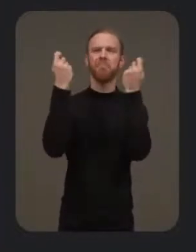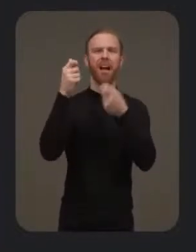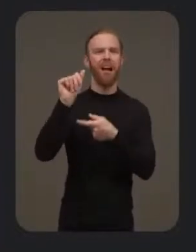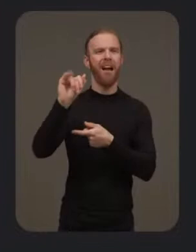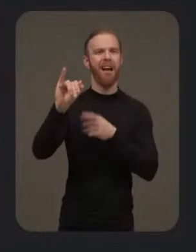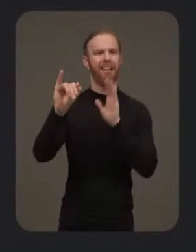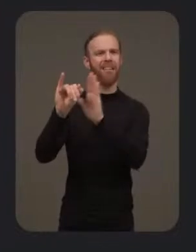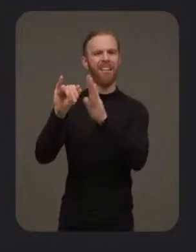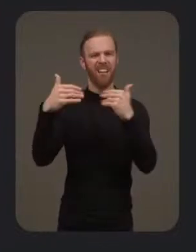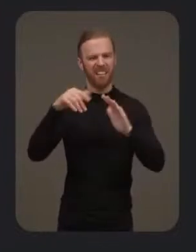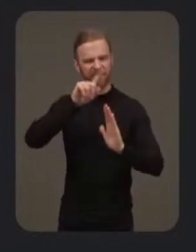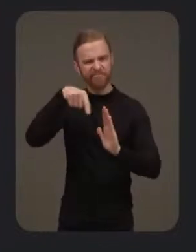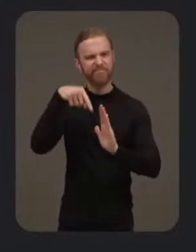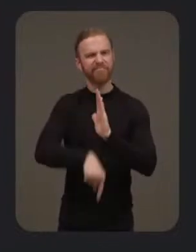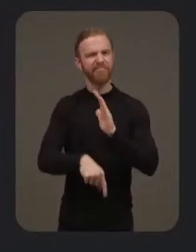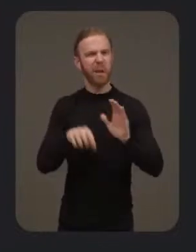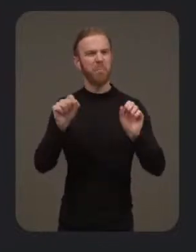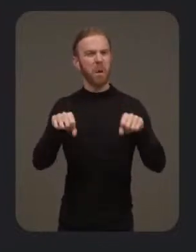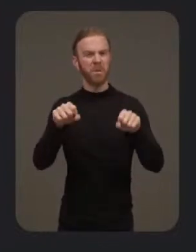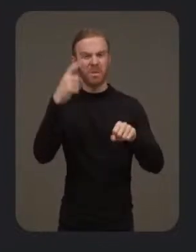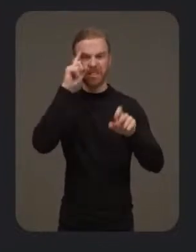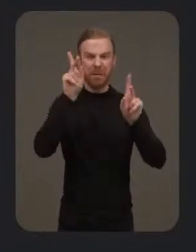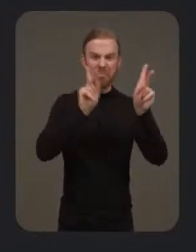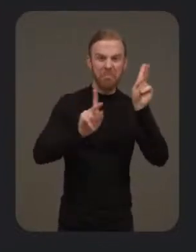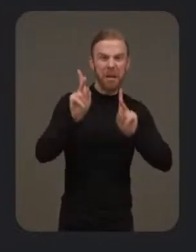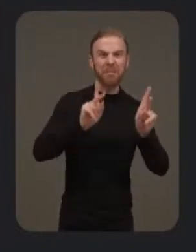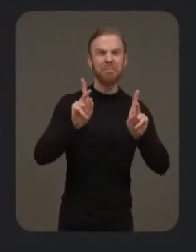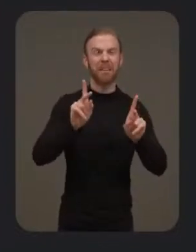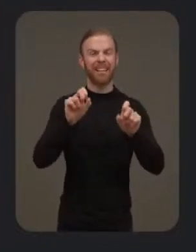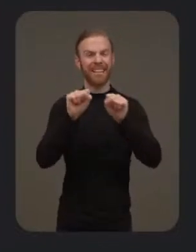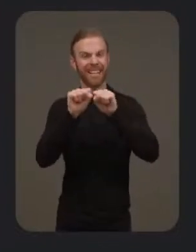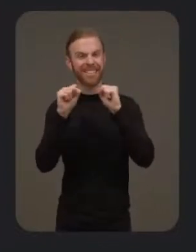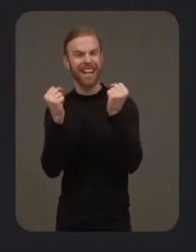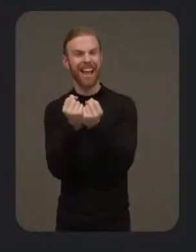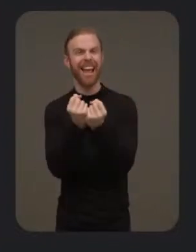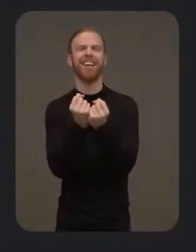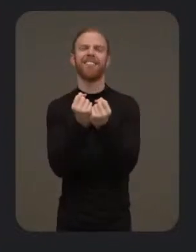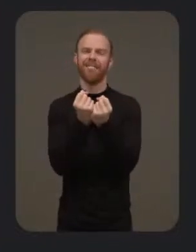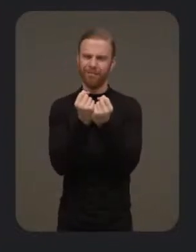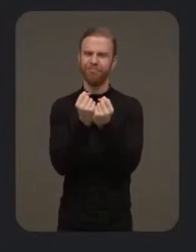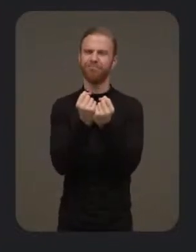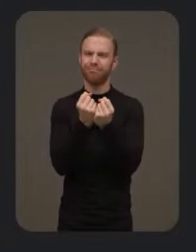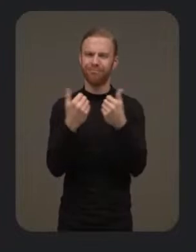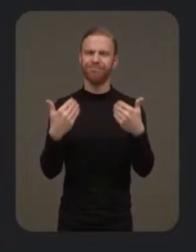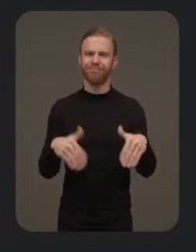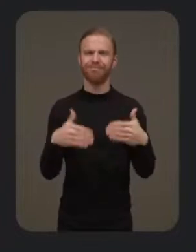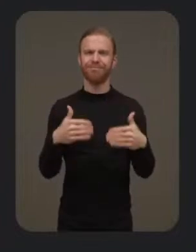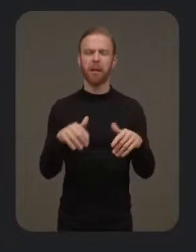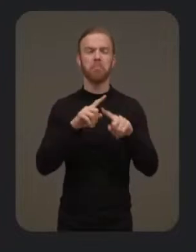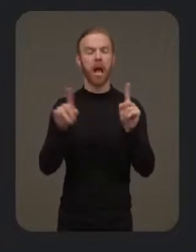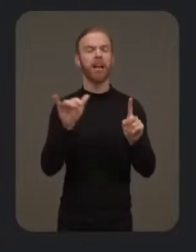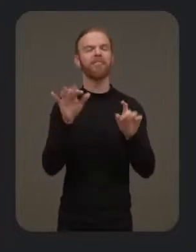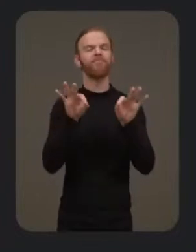the incredible progress in AI and the immense potential that it has for people and society everywhere, we